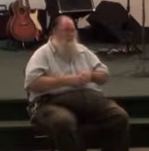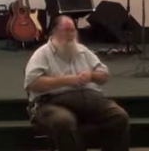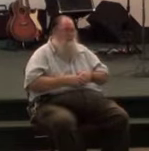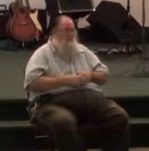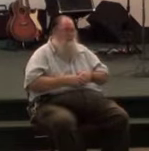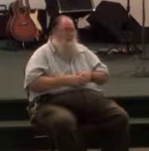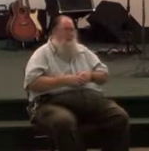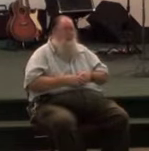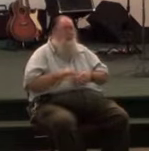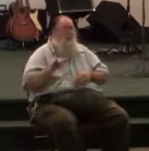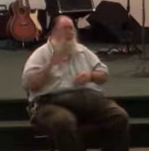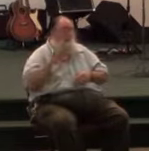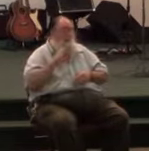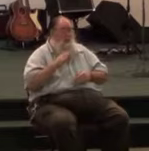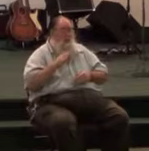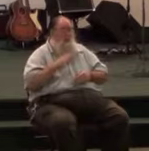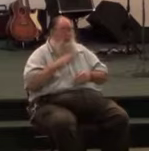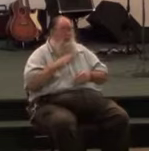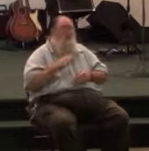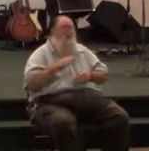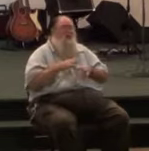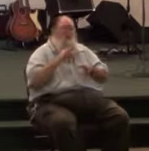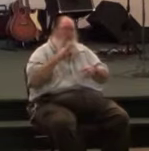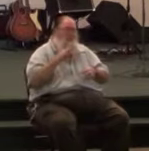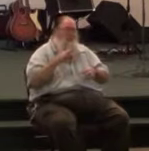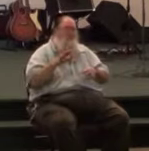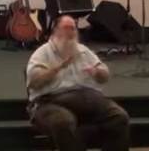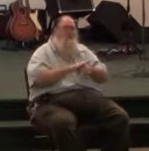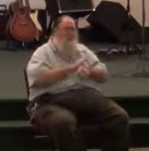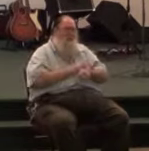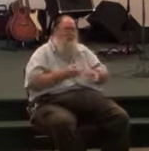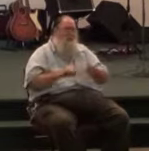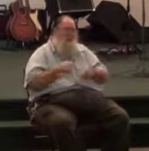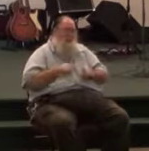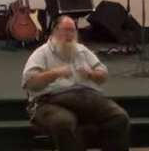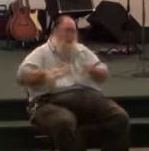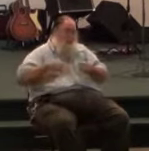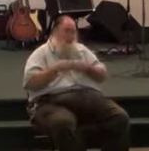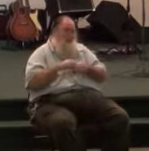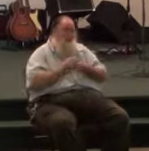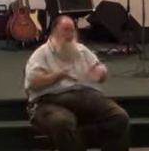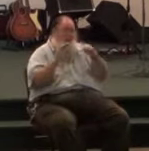There'll be a spiritual fulfillment when we get to heaven